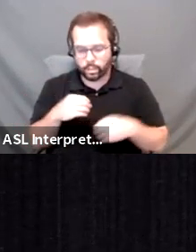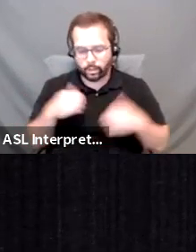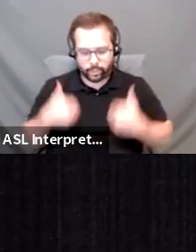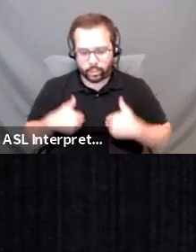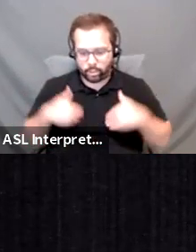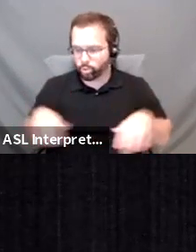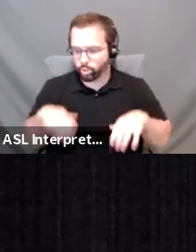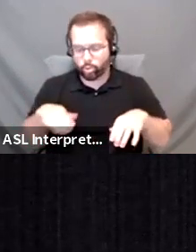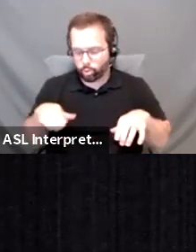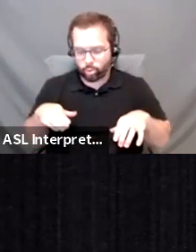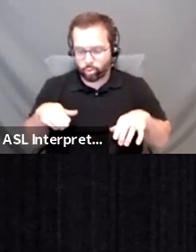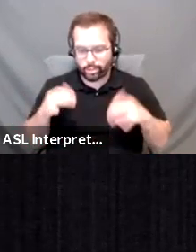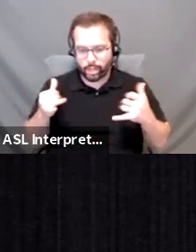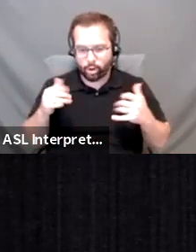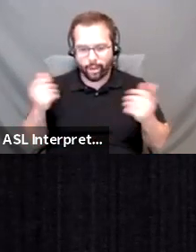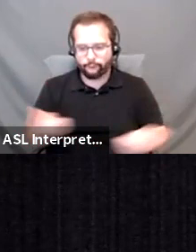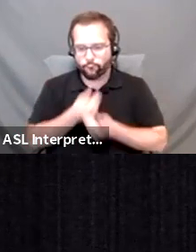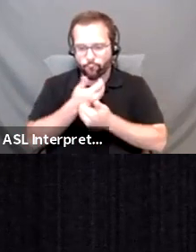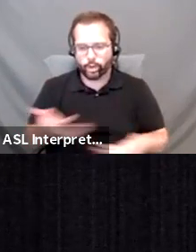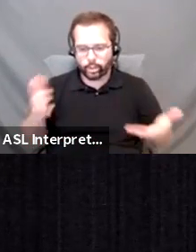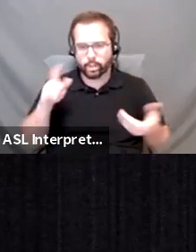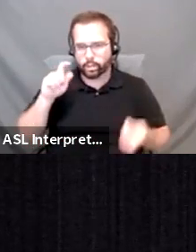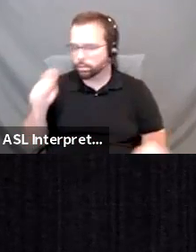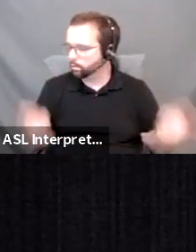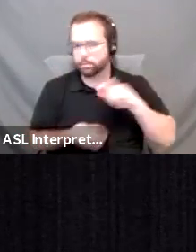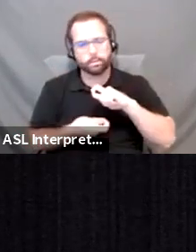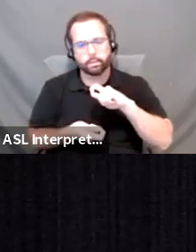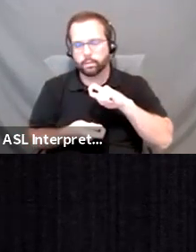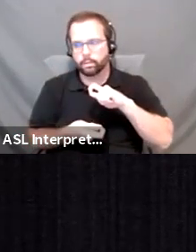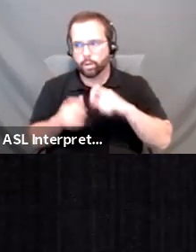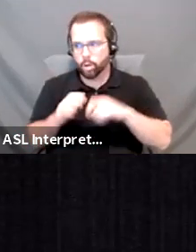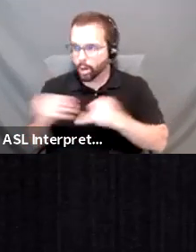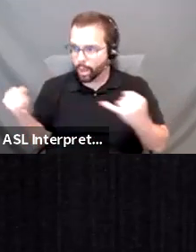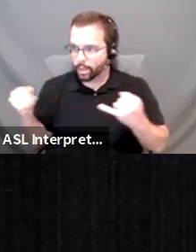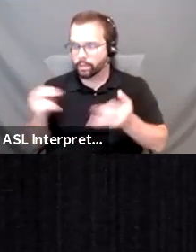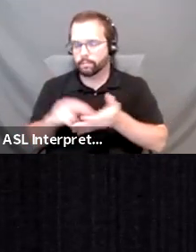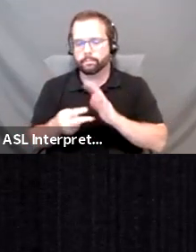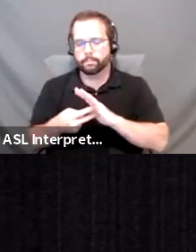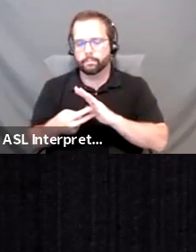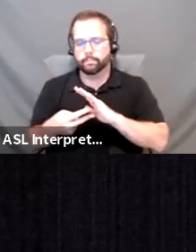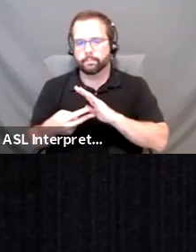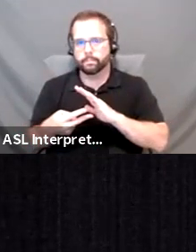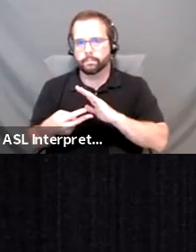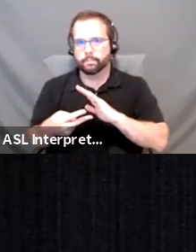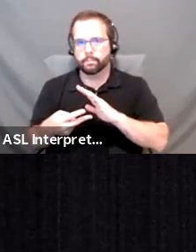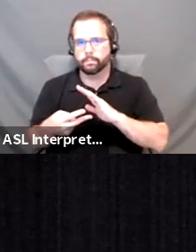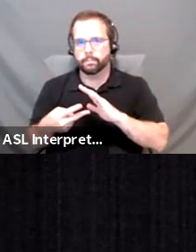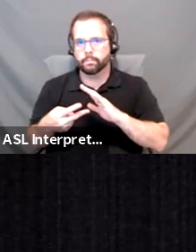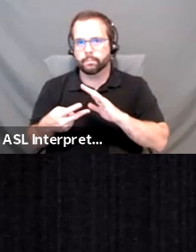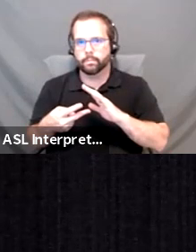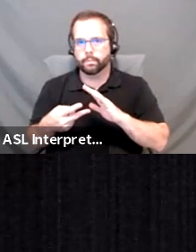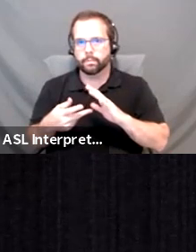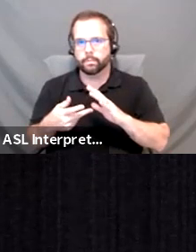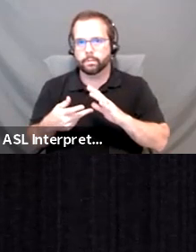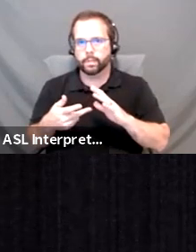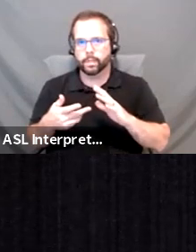now they're recreational stuff or their skill building stuff that's not necessarily occupation, the stuff they're doing with the centers,